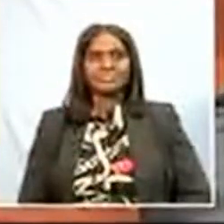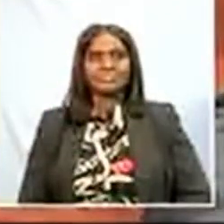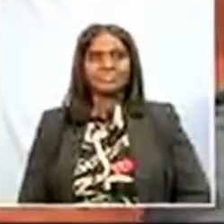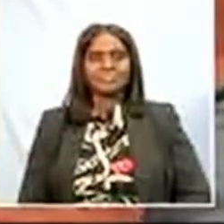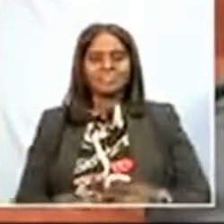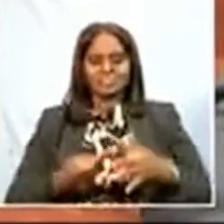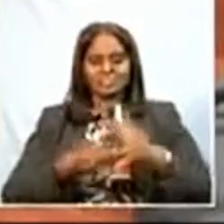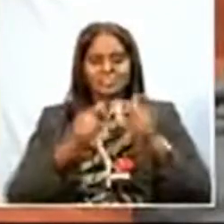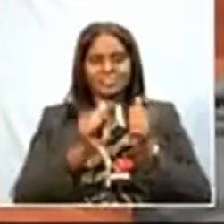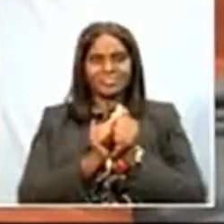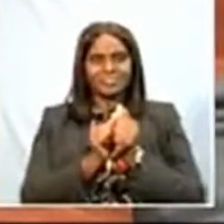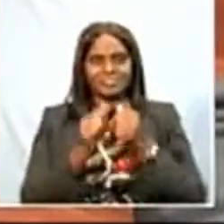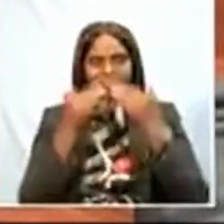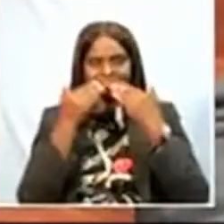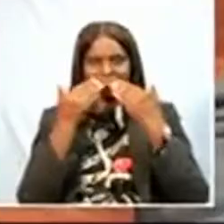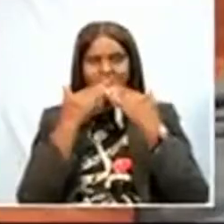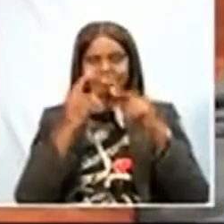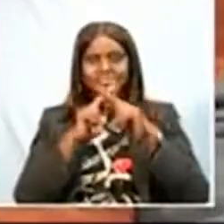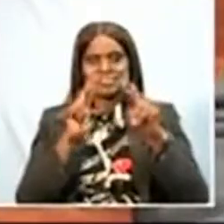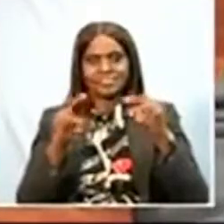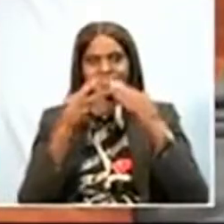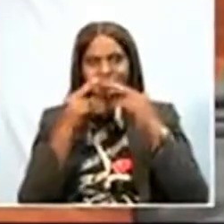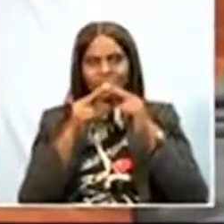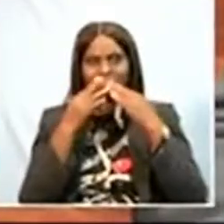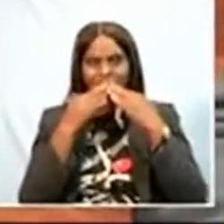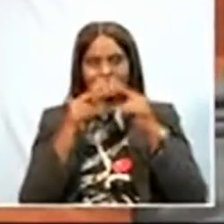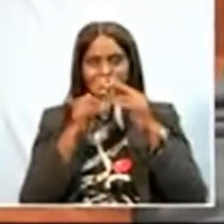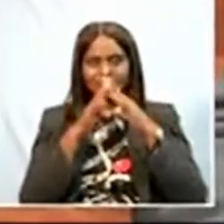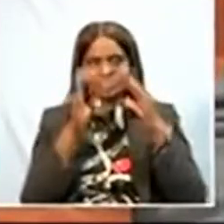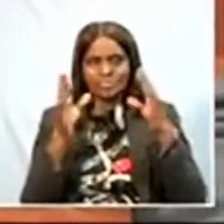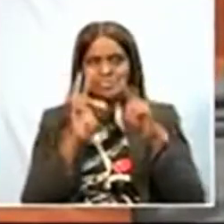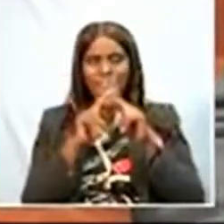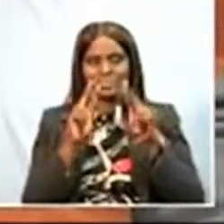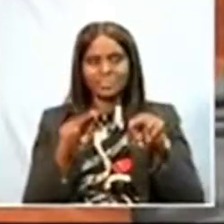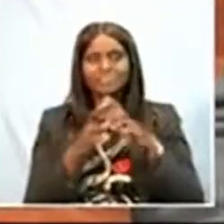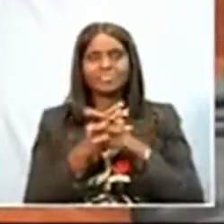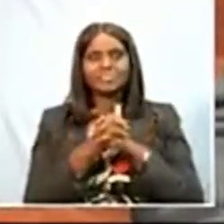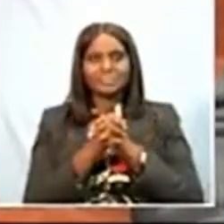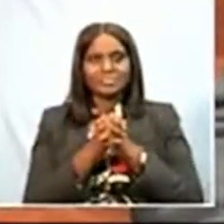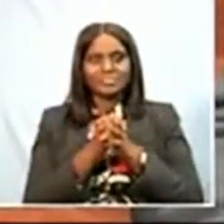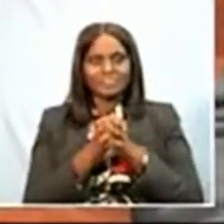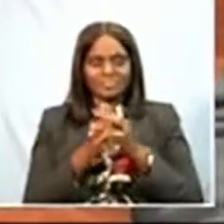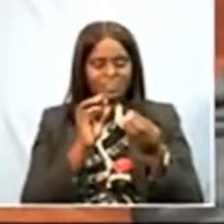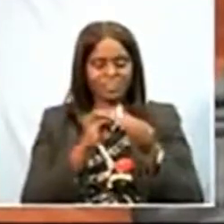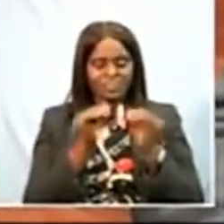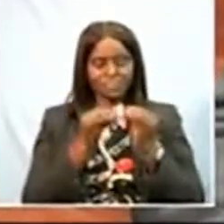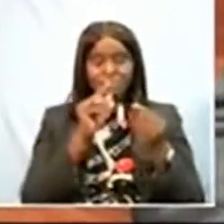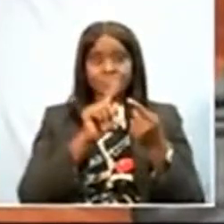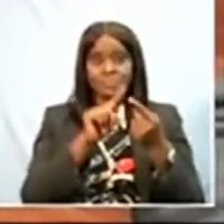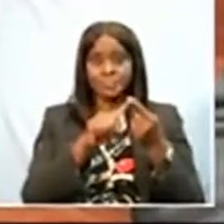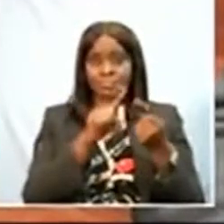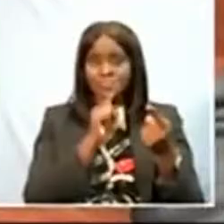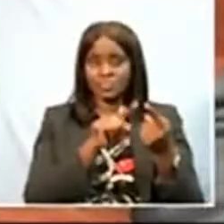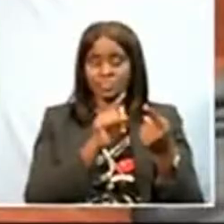paraffin. Thank you so much, Chair. Yes, query number 1, Chair, is